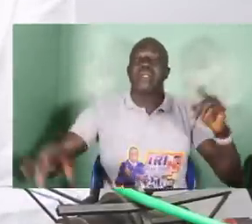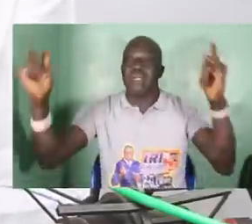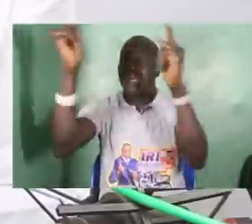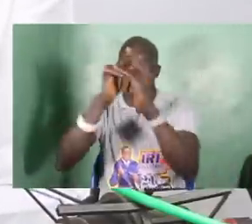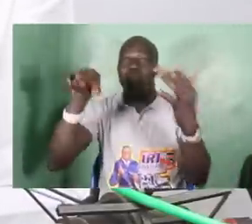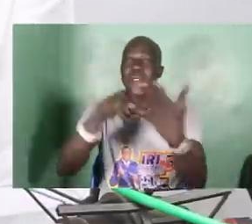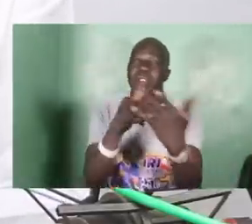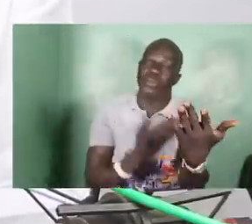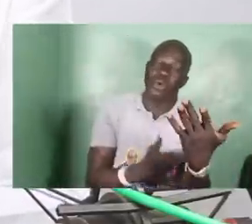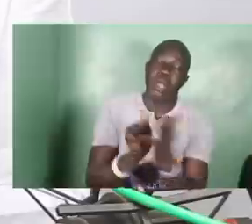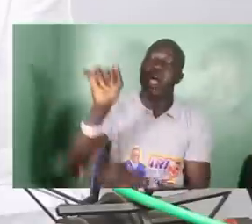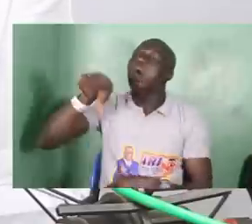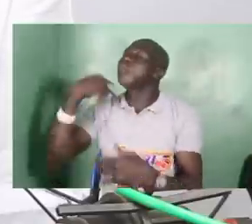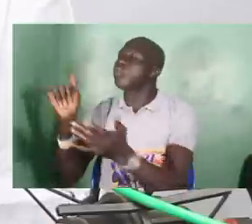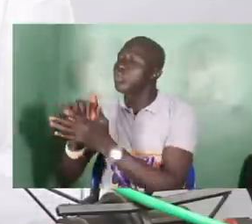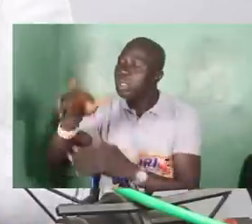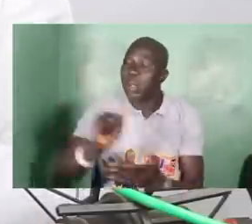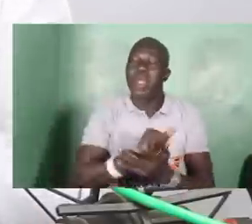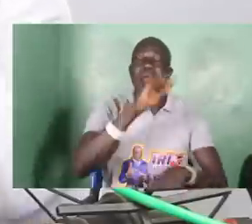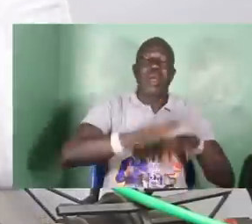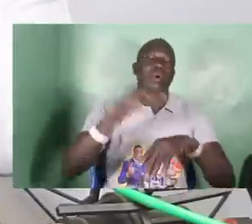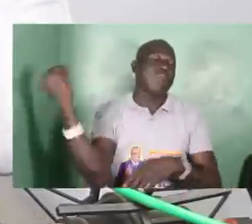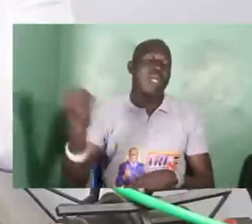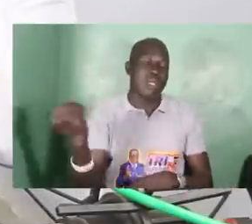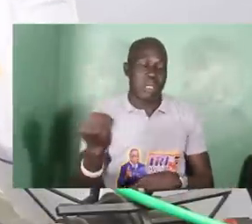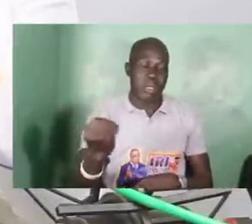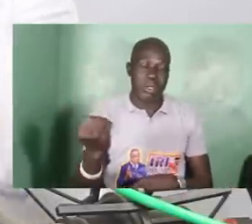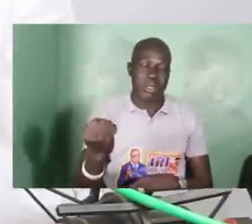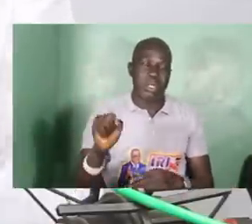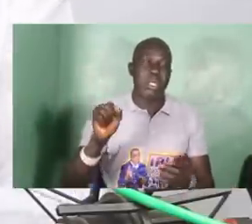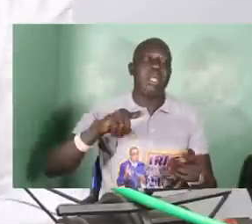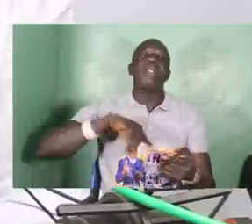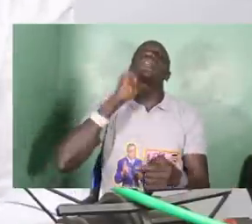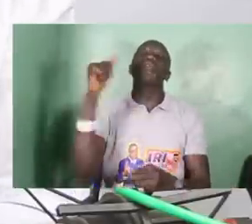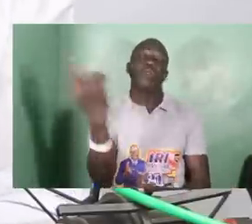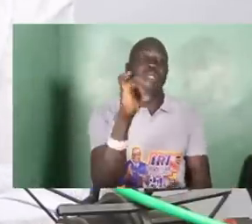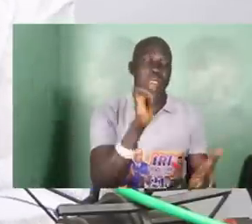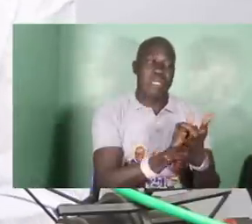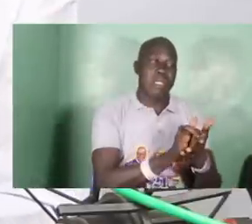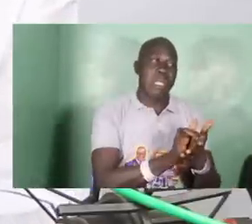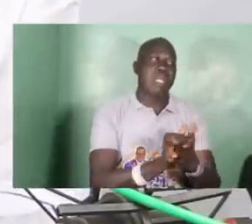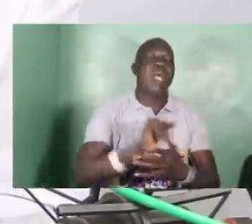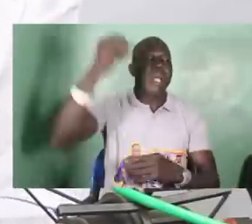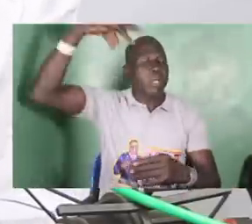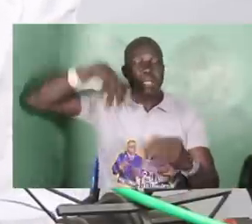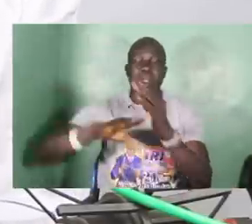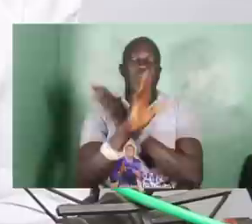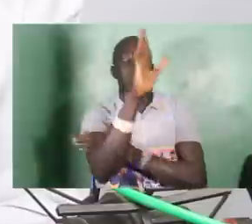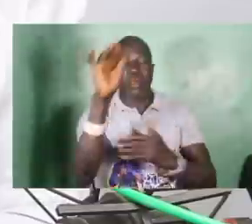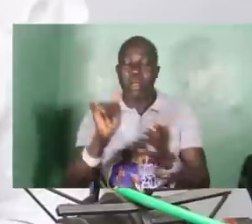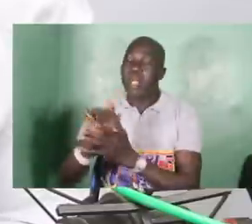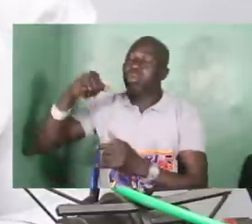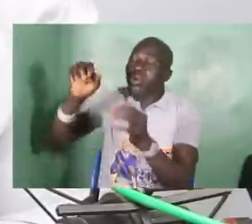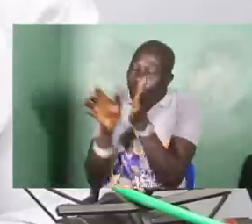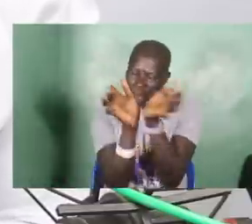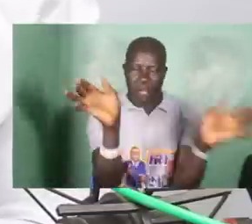Fufakwe this morning. Yes, I told you. Last Saturday, I'll be there from Saturday. Not only that, by the grace of God,